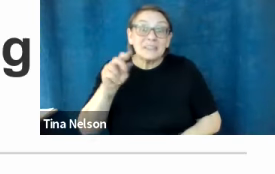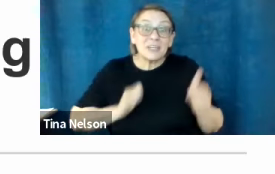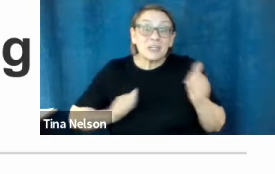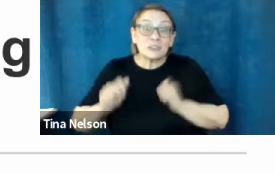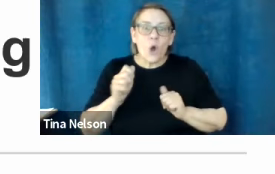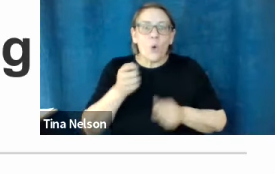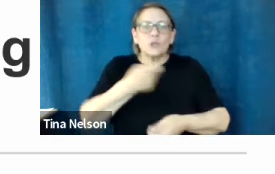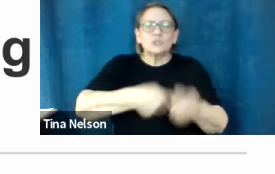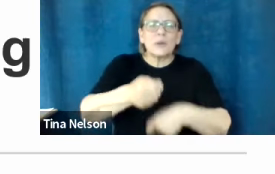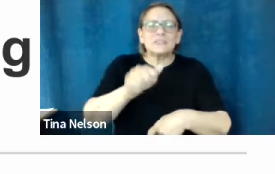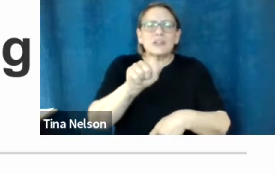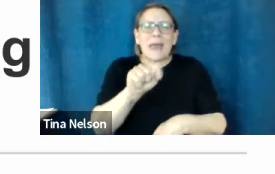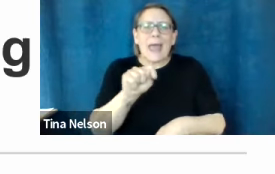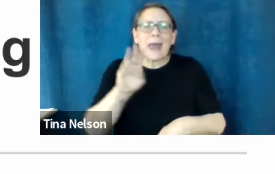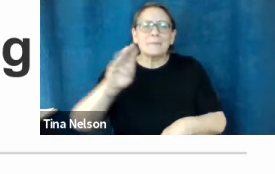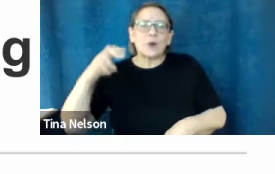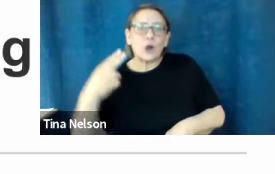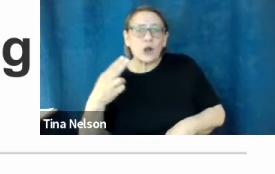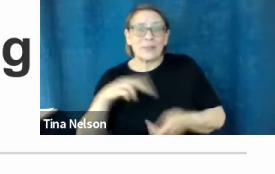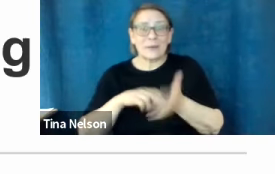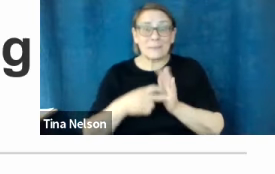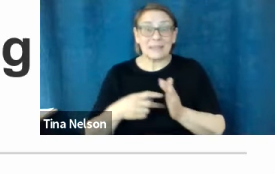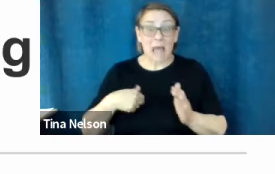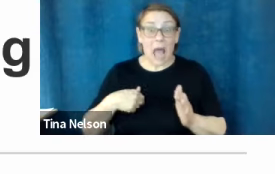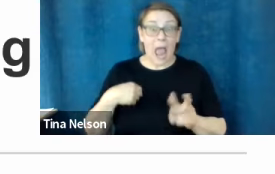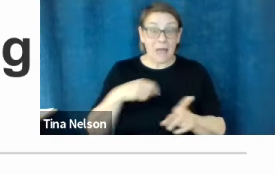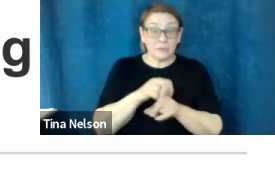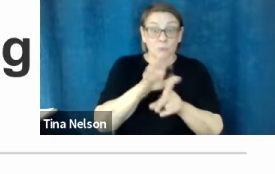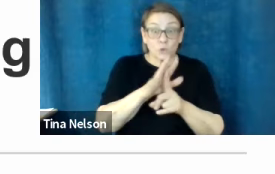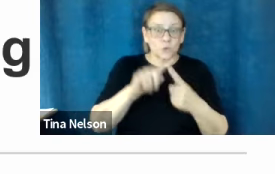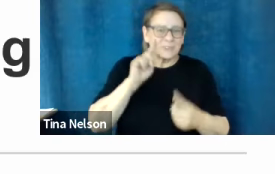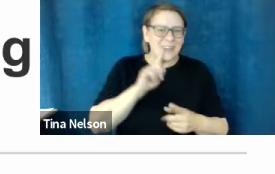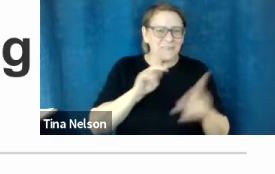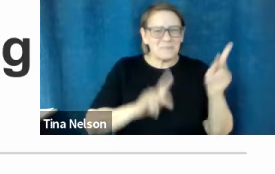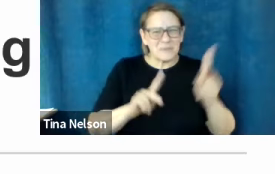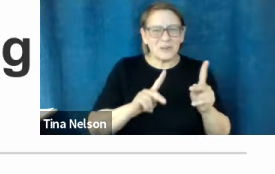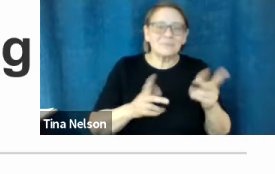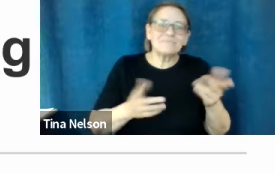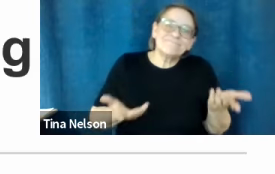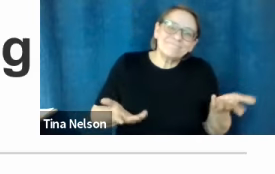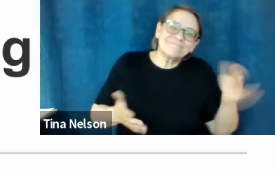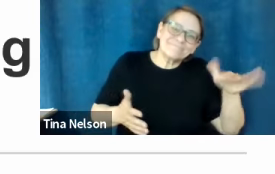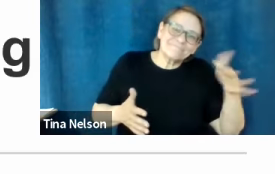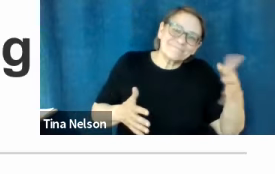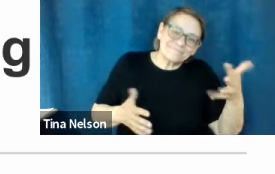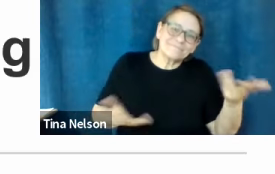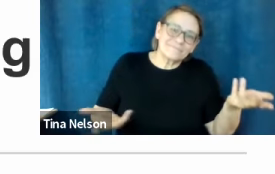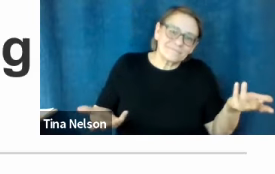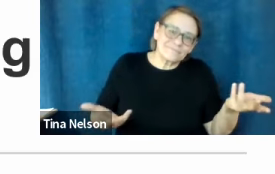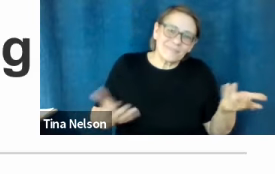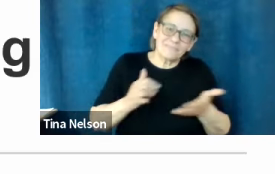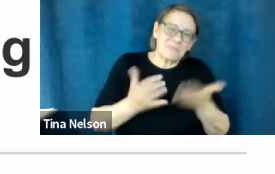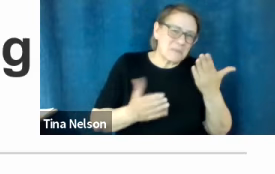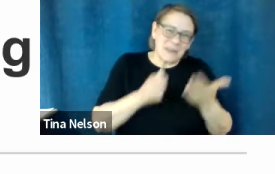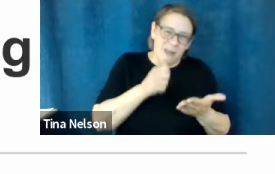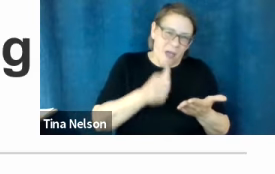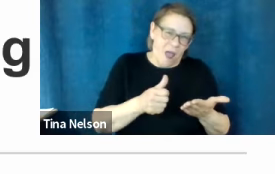I'm good to go. It's not necessarily a yes answer. We want to, we want to, uh, chalk up as success. So